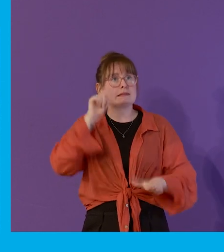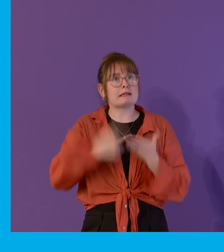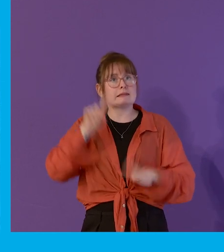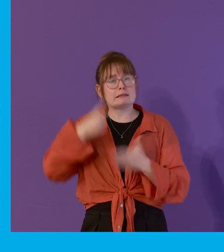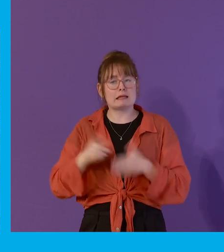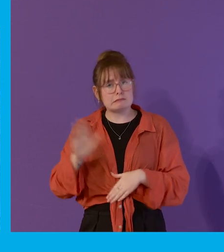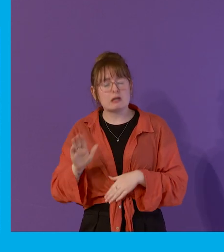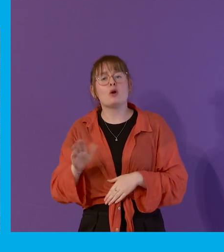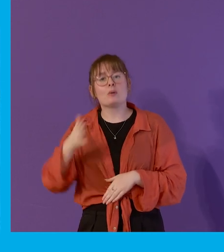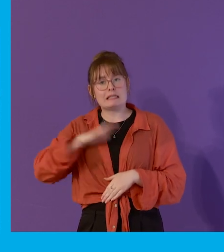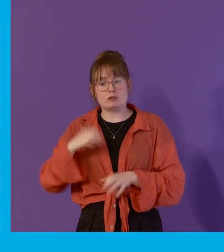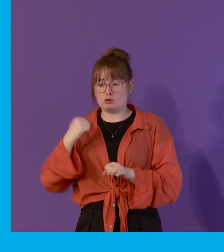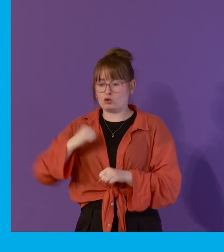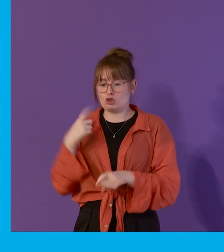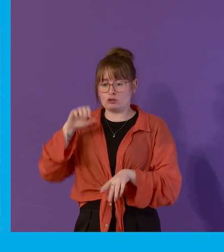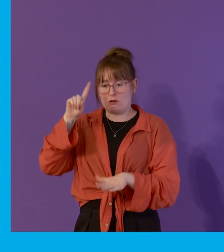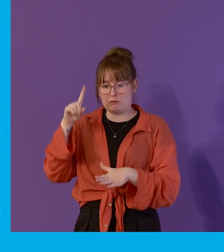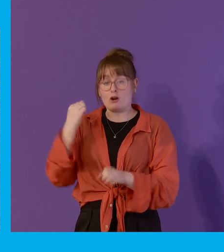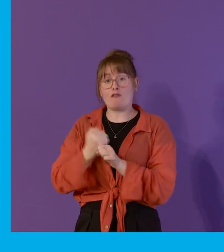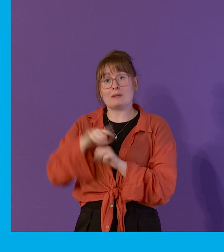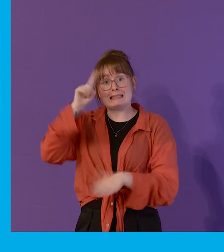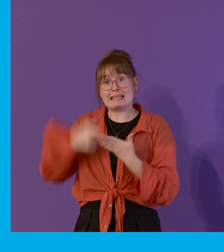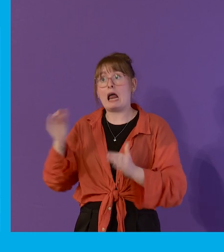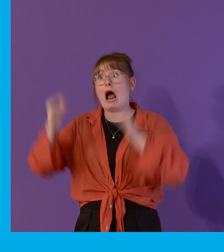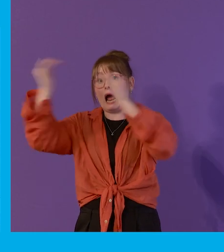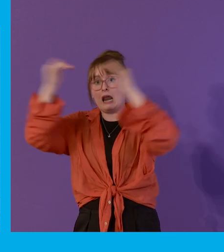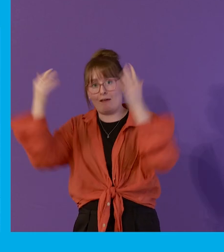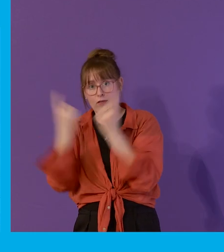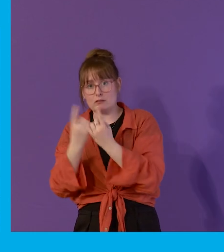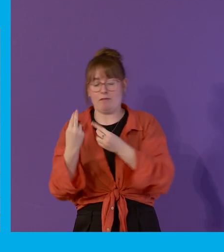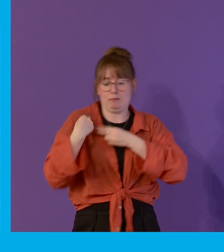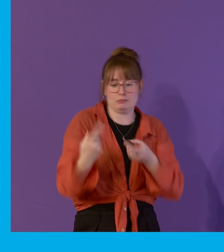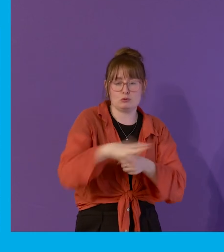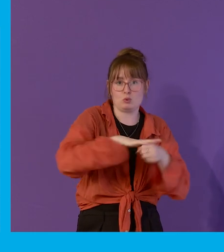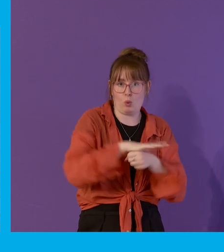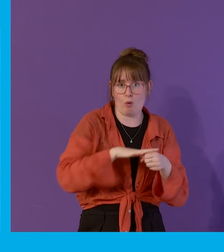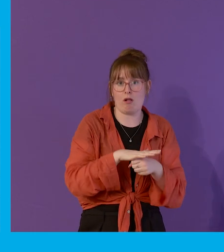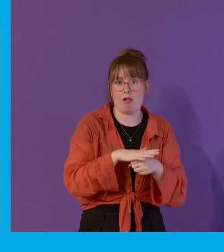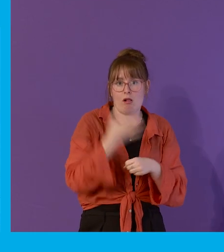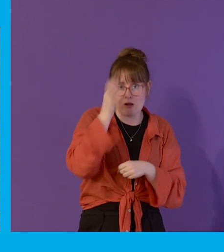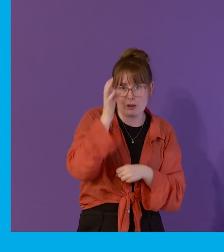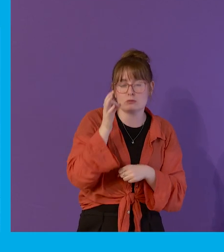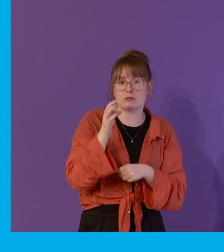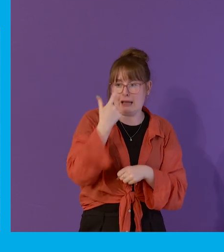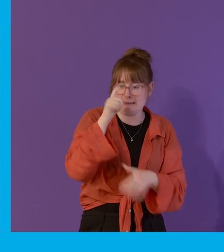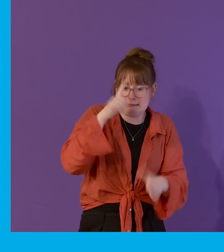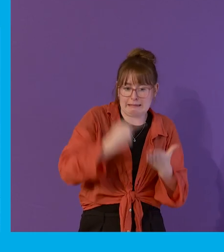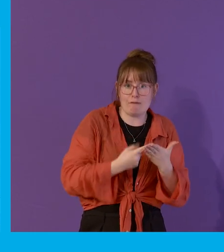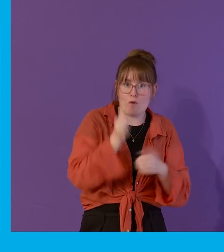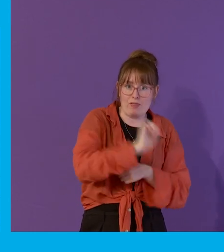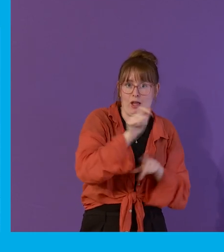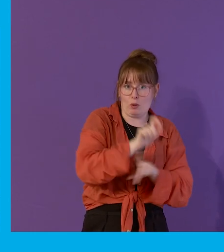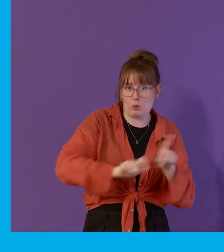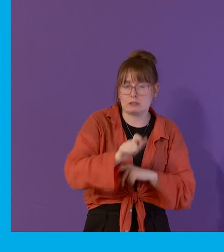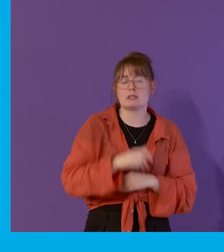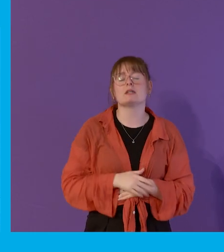and let local government get on and do the rest. Okay, great. So let's. So we've got the great question about bringing in the idea of